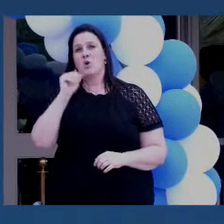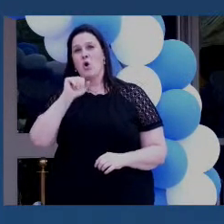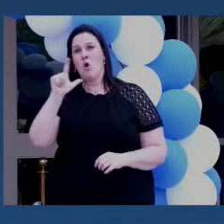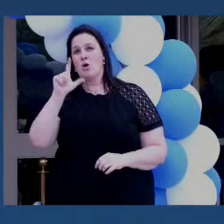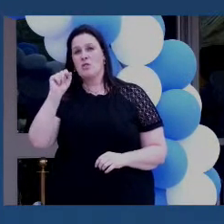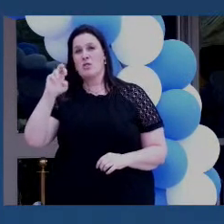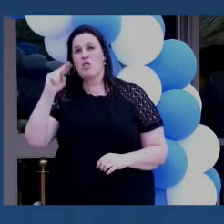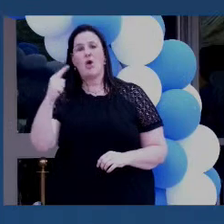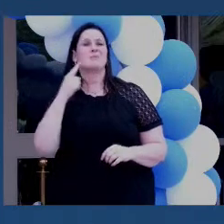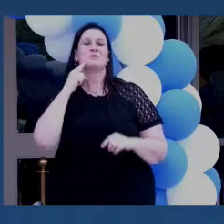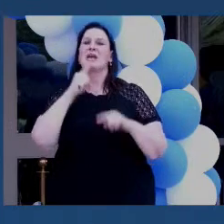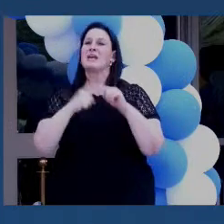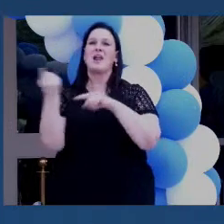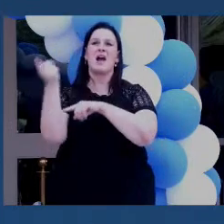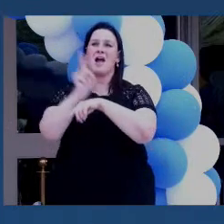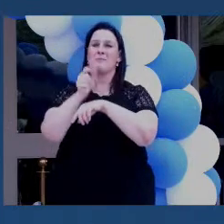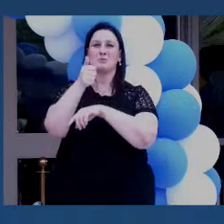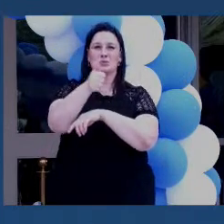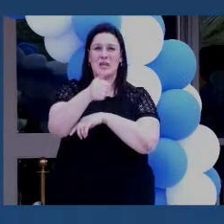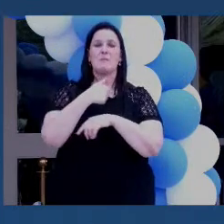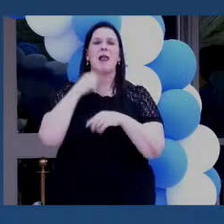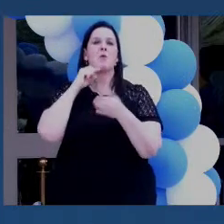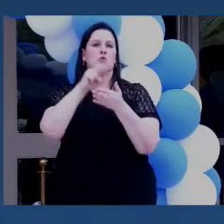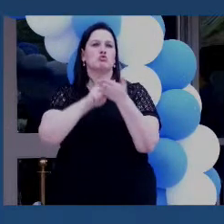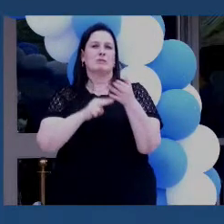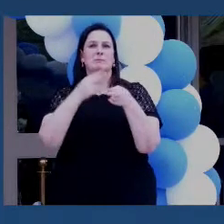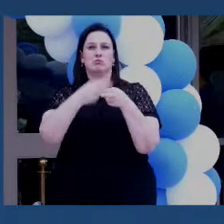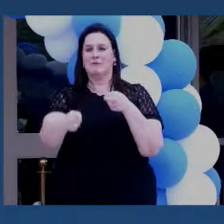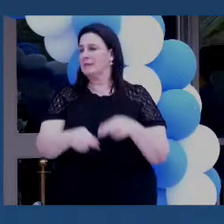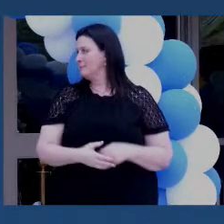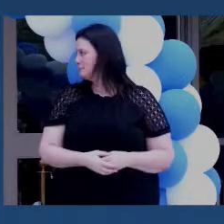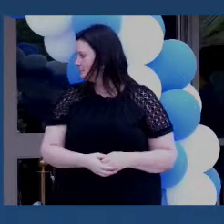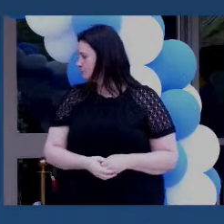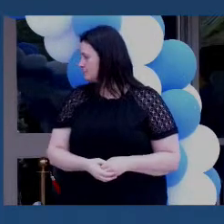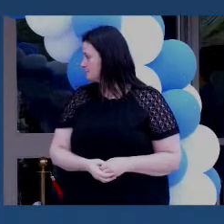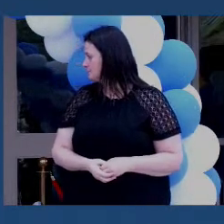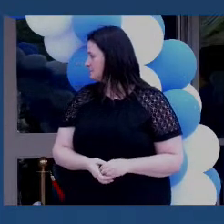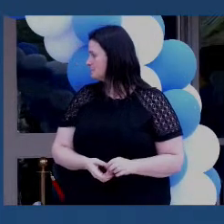read that to you briefly for one moment, please.